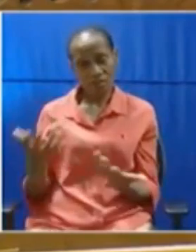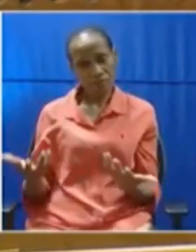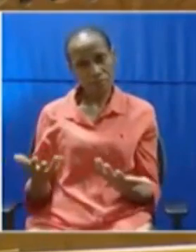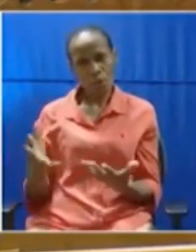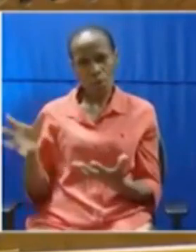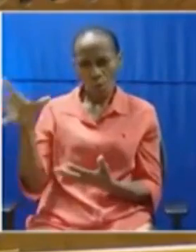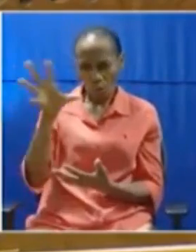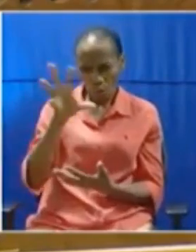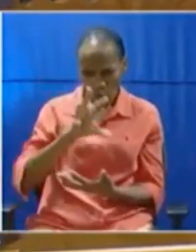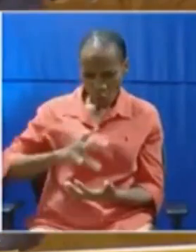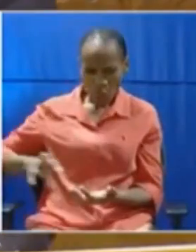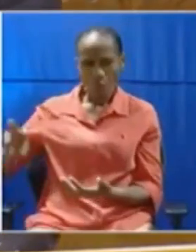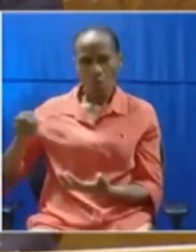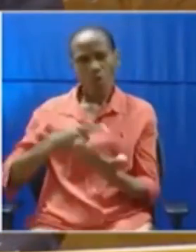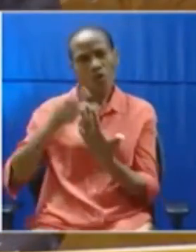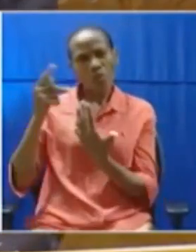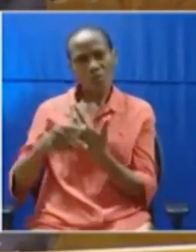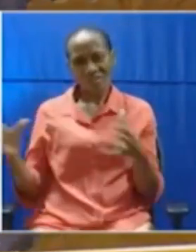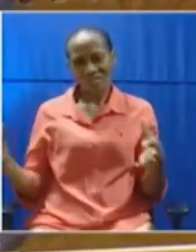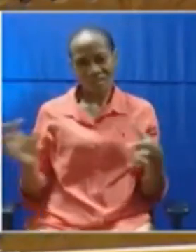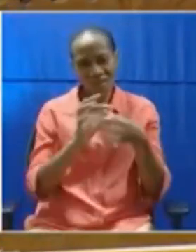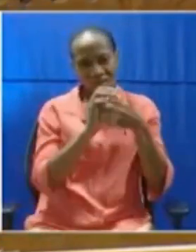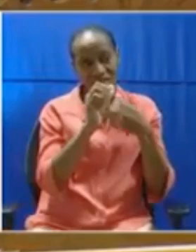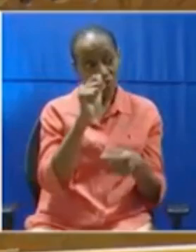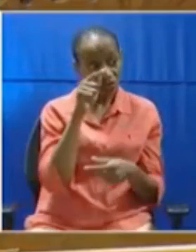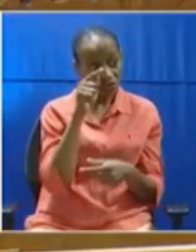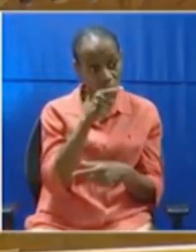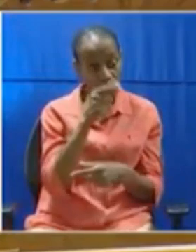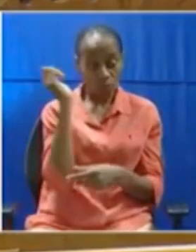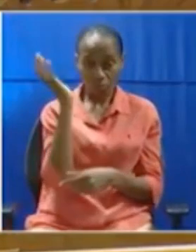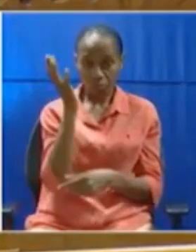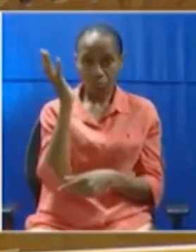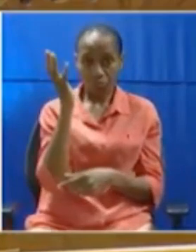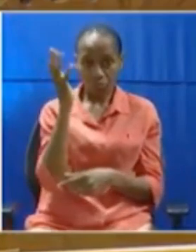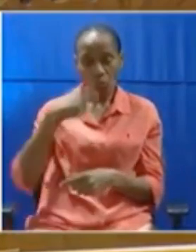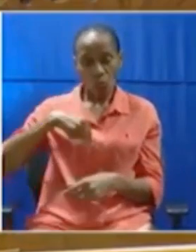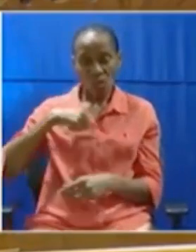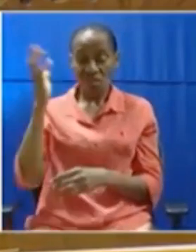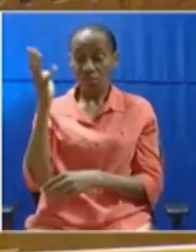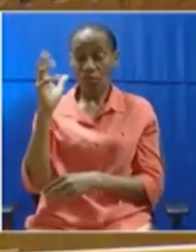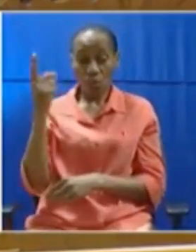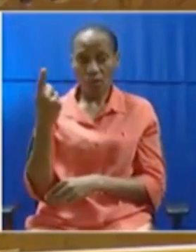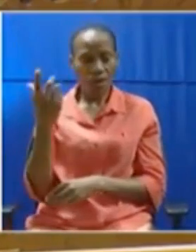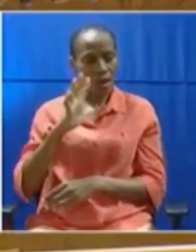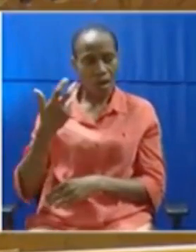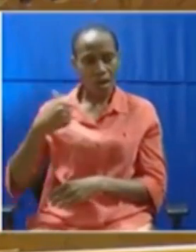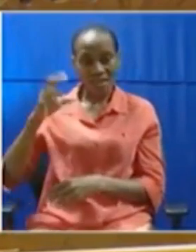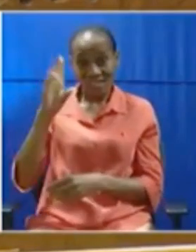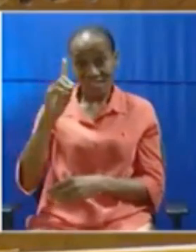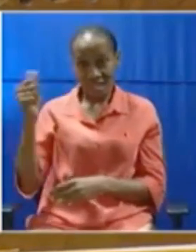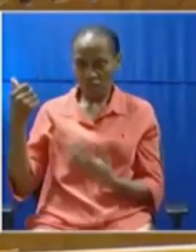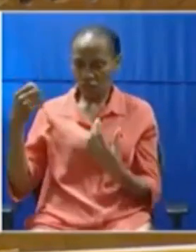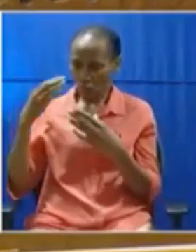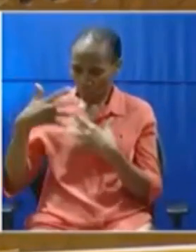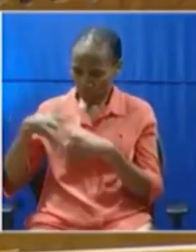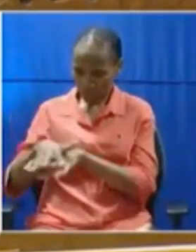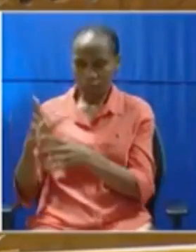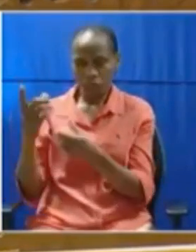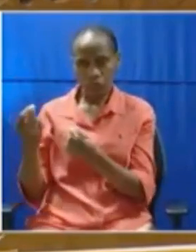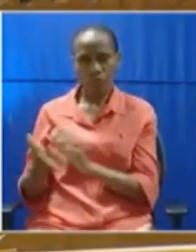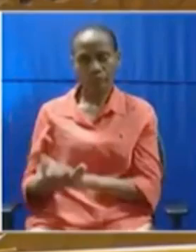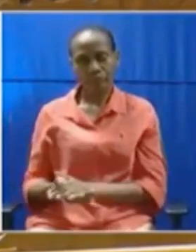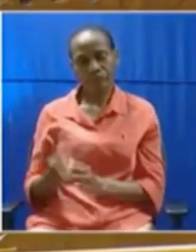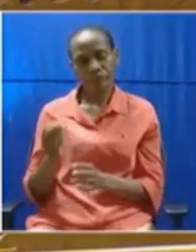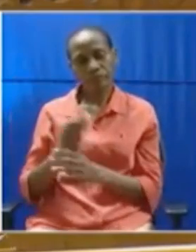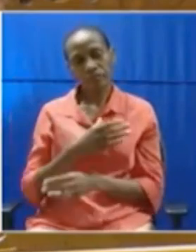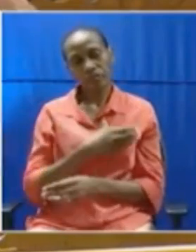talk to what you were speaking about. It is not about talk, it is about action and about DA action. Mr. President,